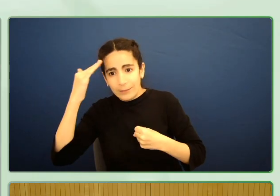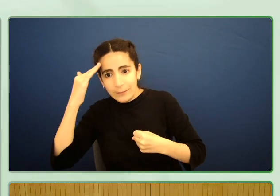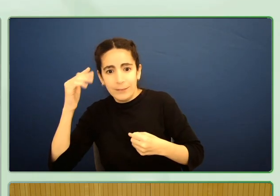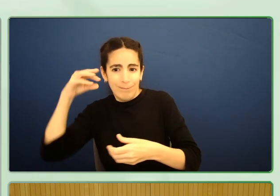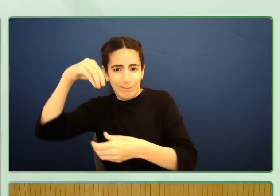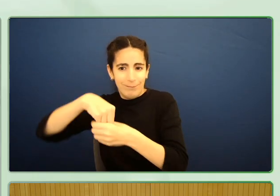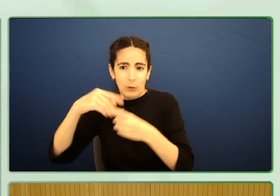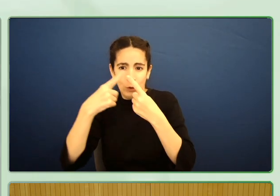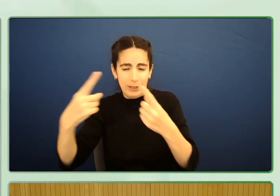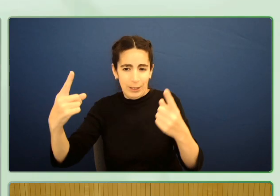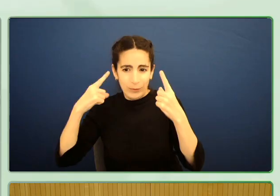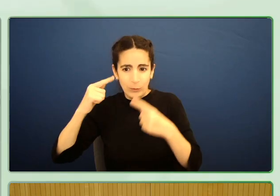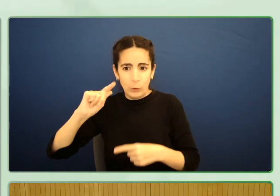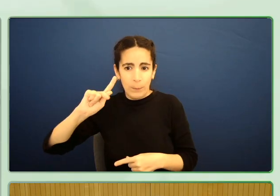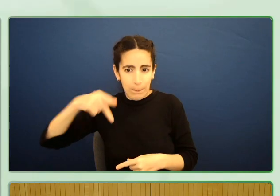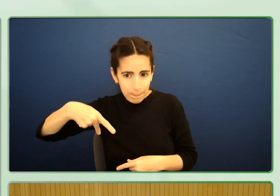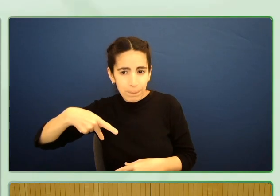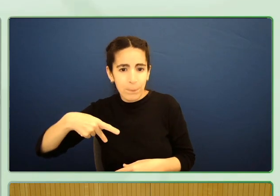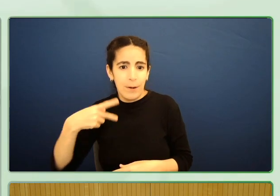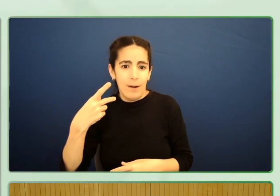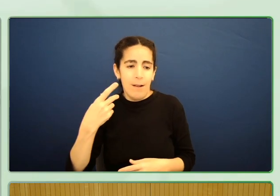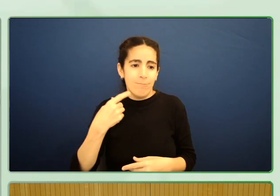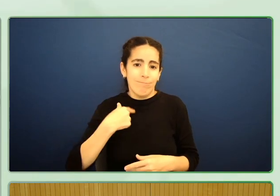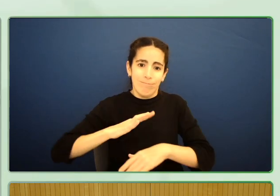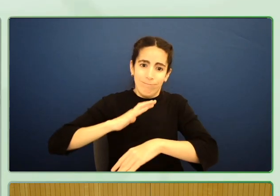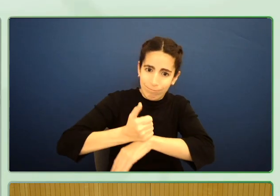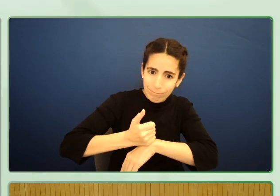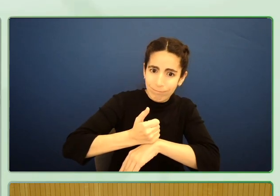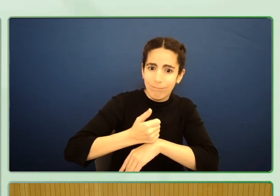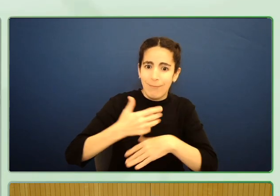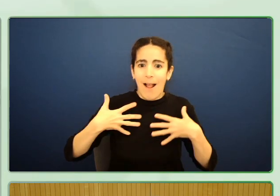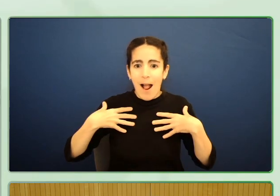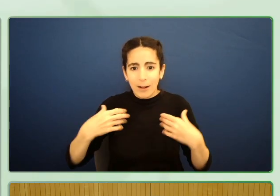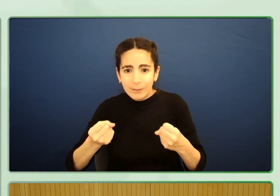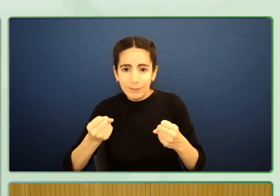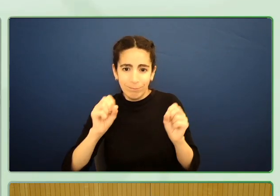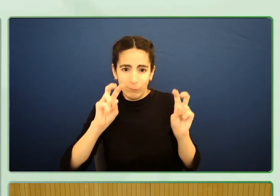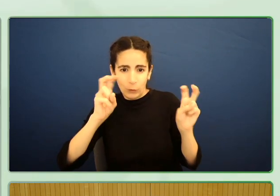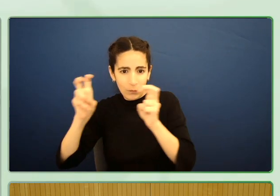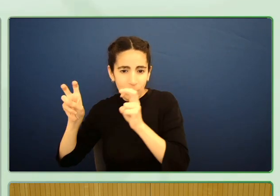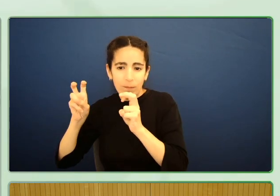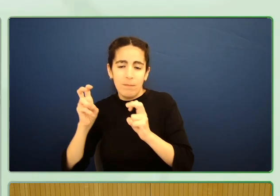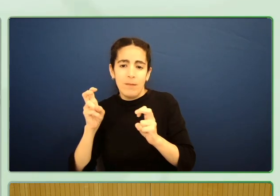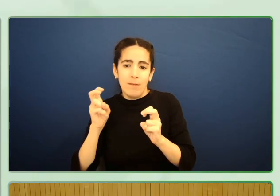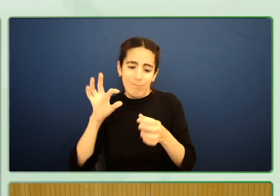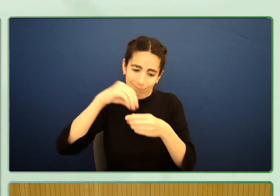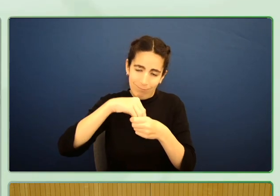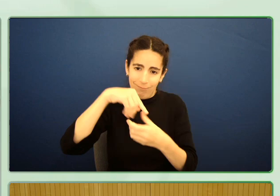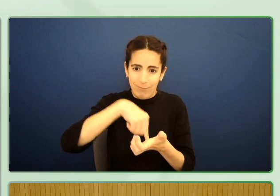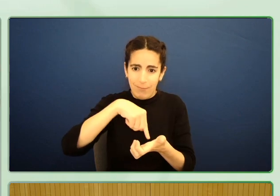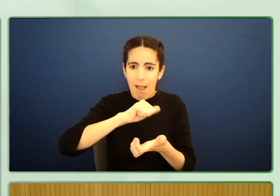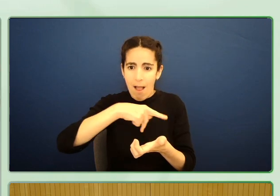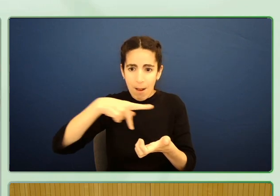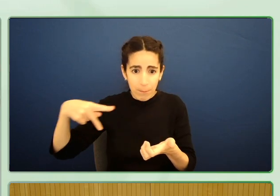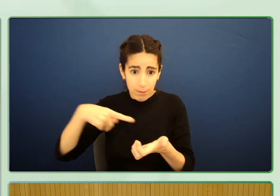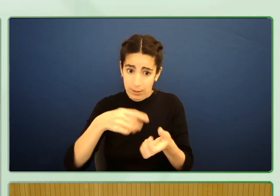I am the founder of AutiStuff, that it's a mobile app that is totally free for helping